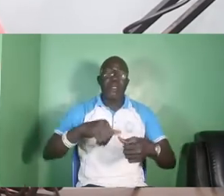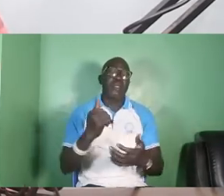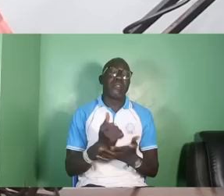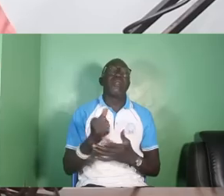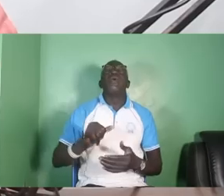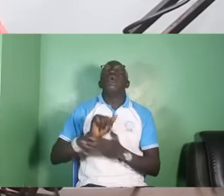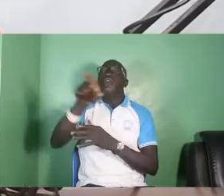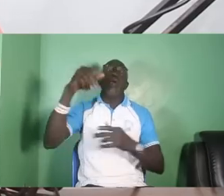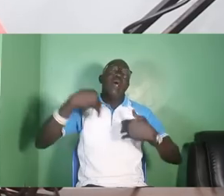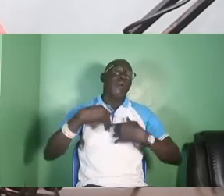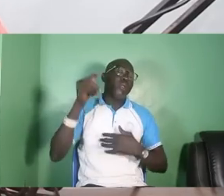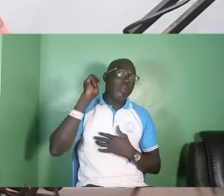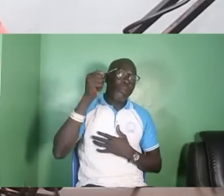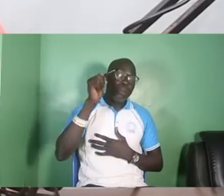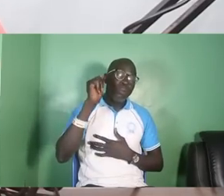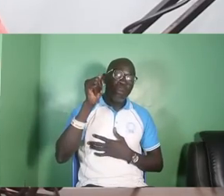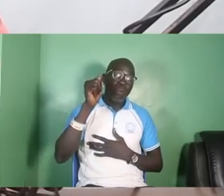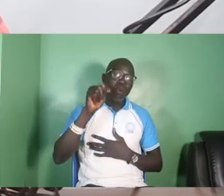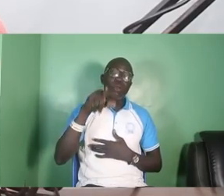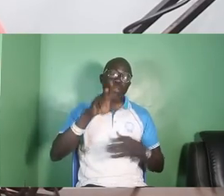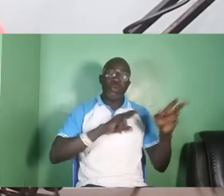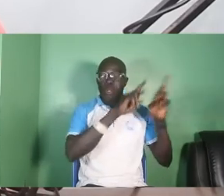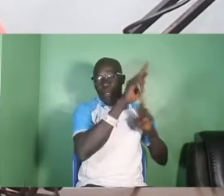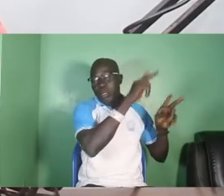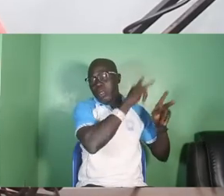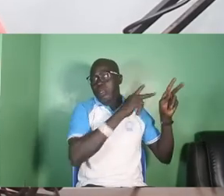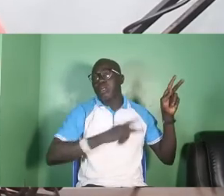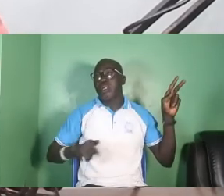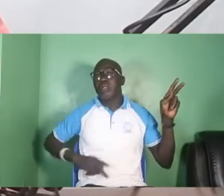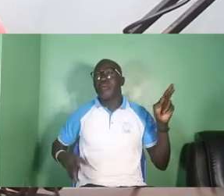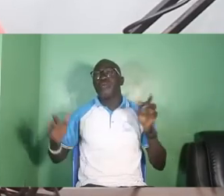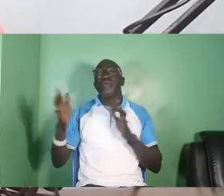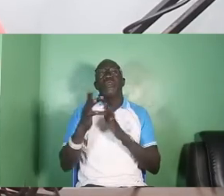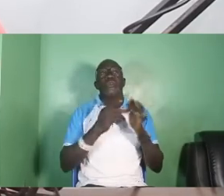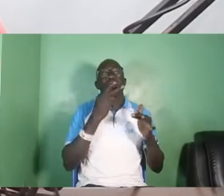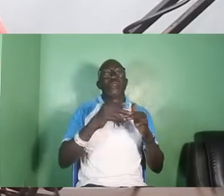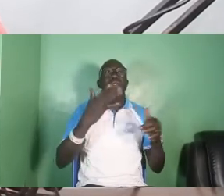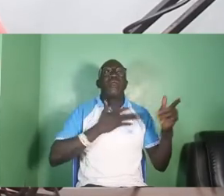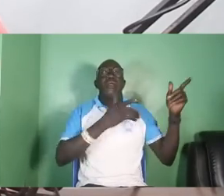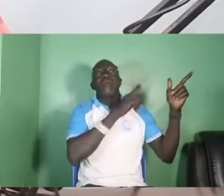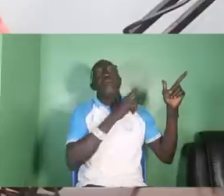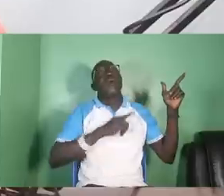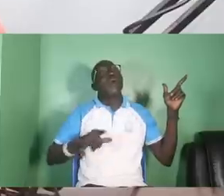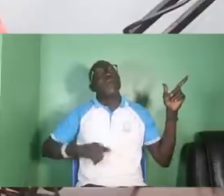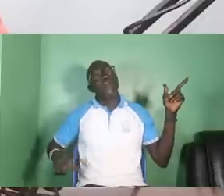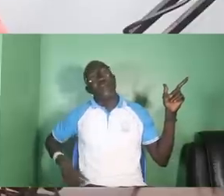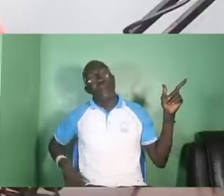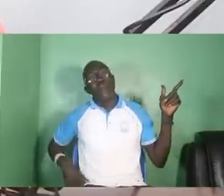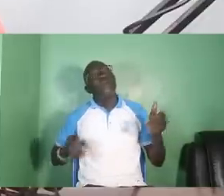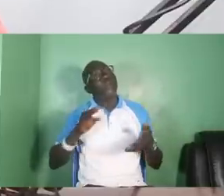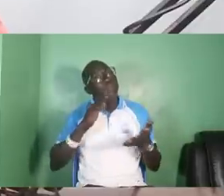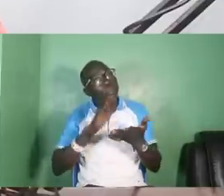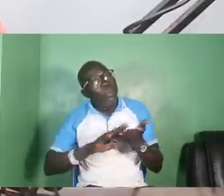Lord. Oh, who said it here? Amen. One testimony. Amen. One testimony. Amen. Amen. Yes, Oluwa